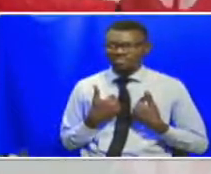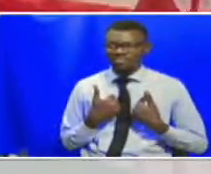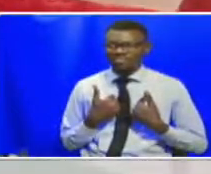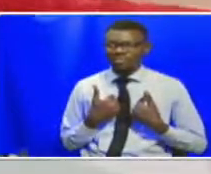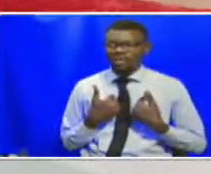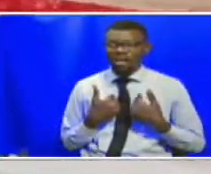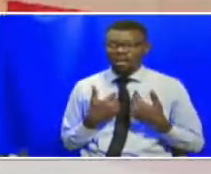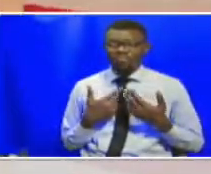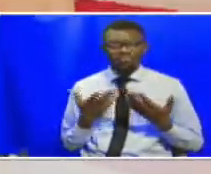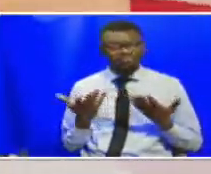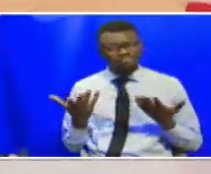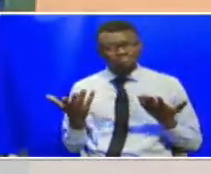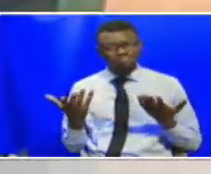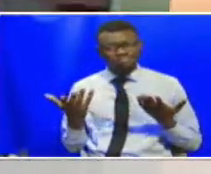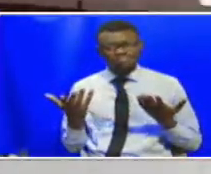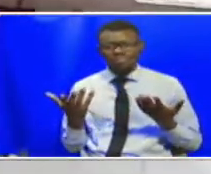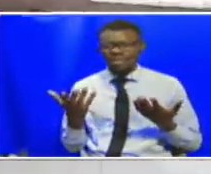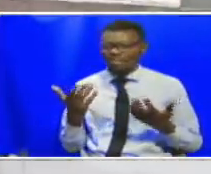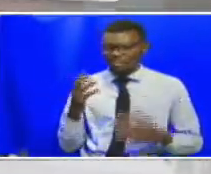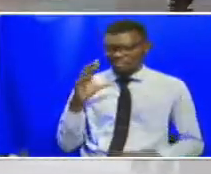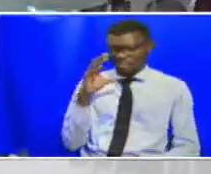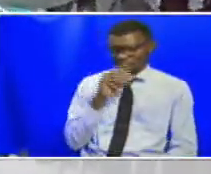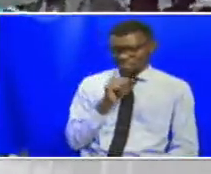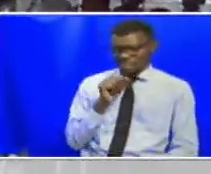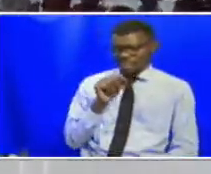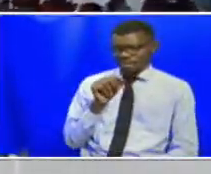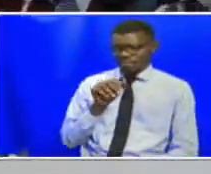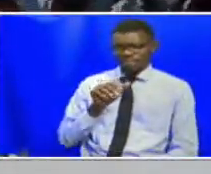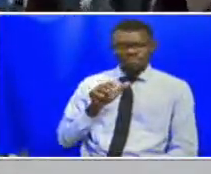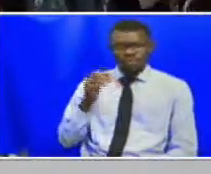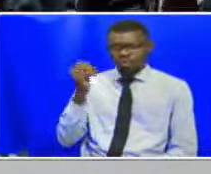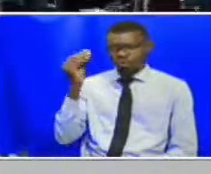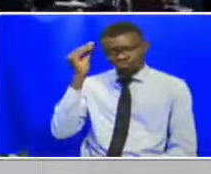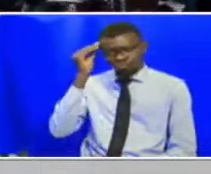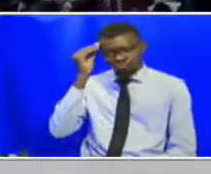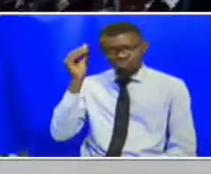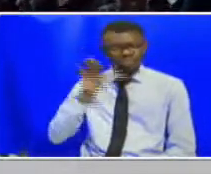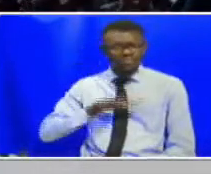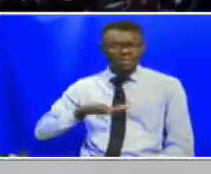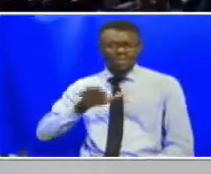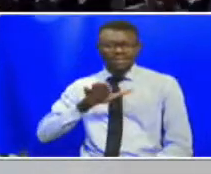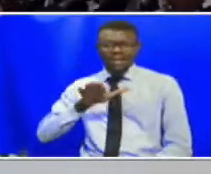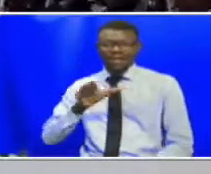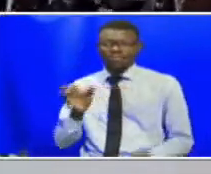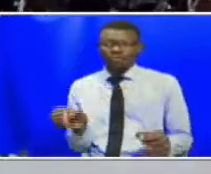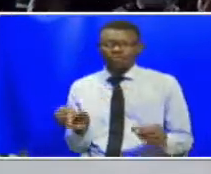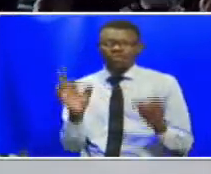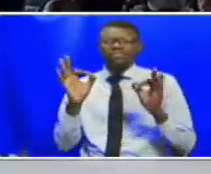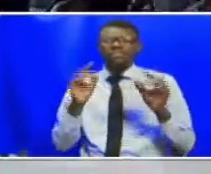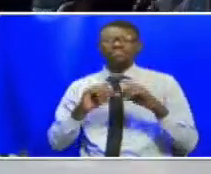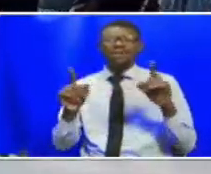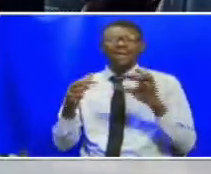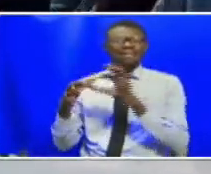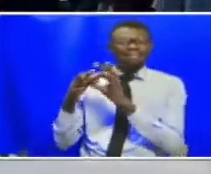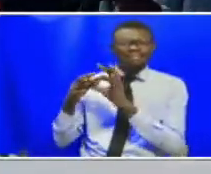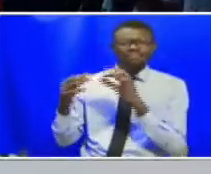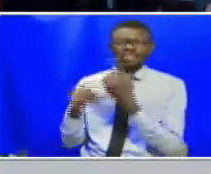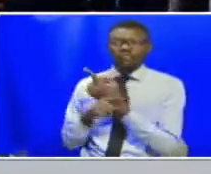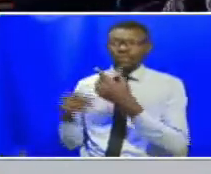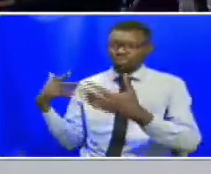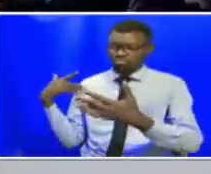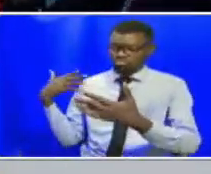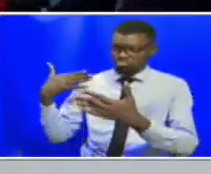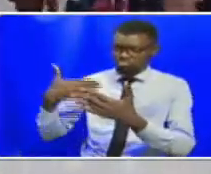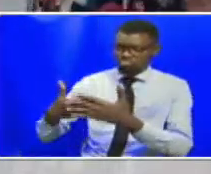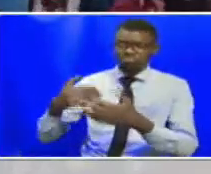wide gap between the Western form of schooling and the culture deeply rooted here. But over the years, school